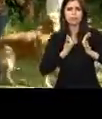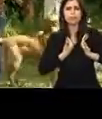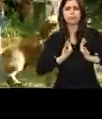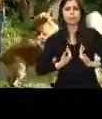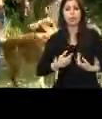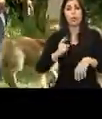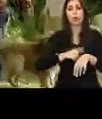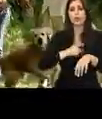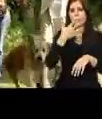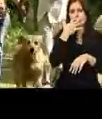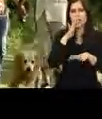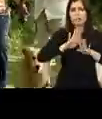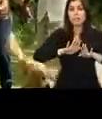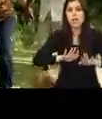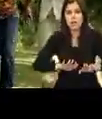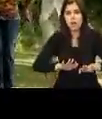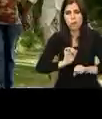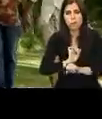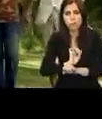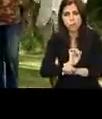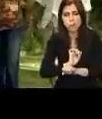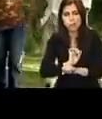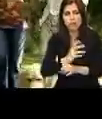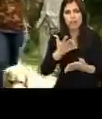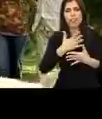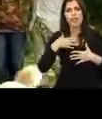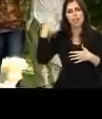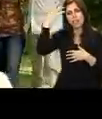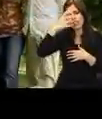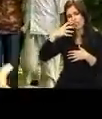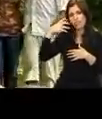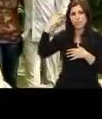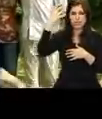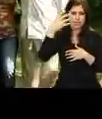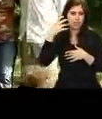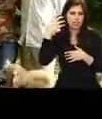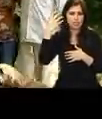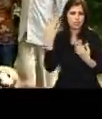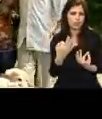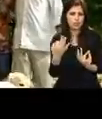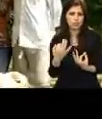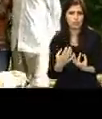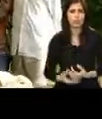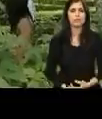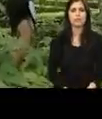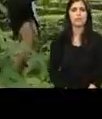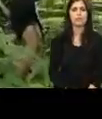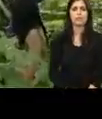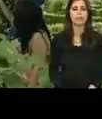peacefulness of the vineyards, where time seems to have stopped and enchantment takes hold of you.